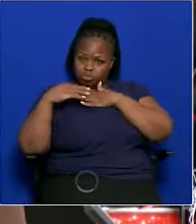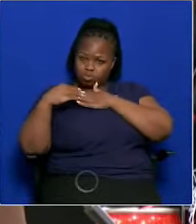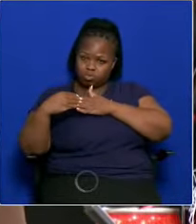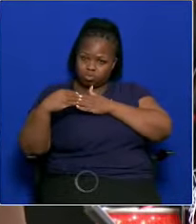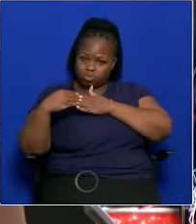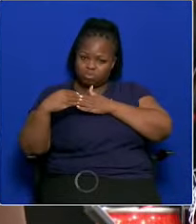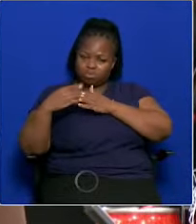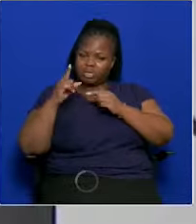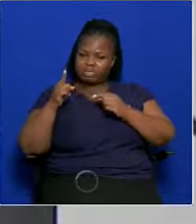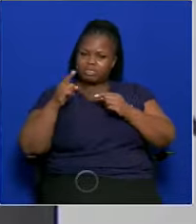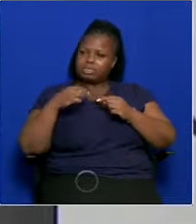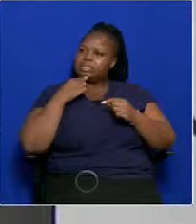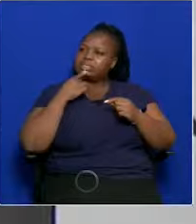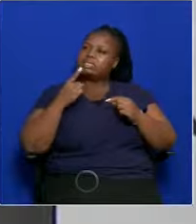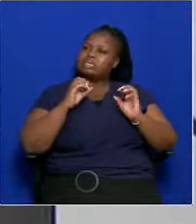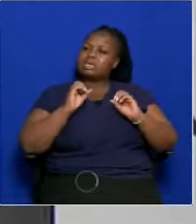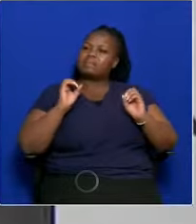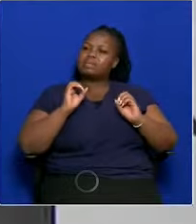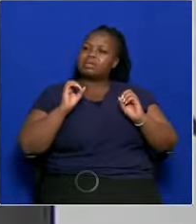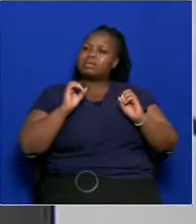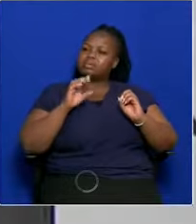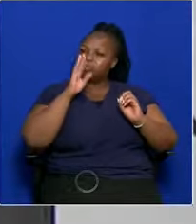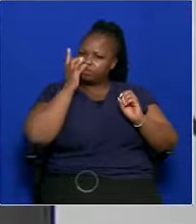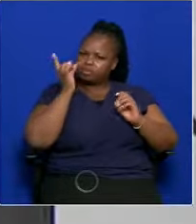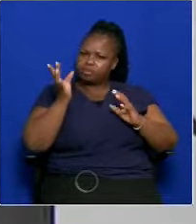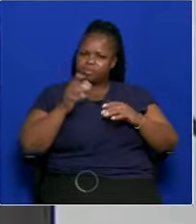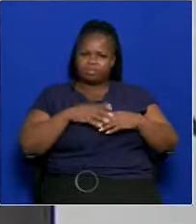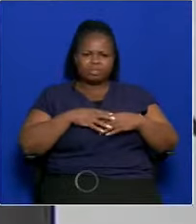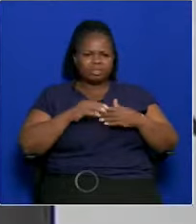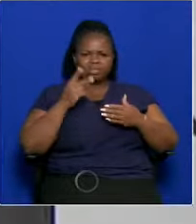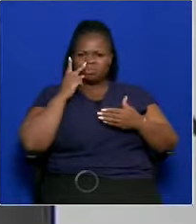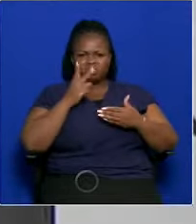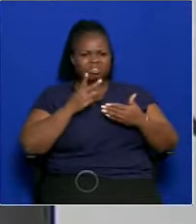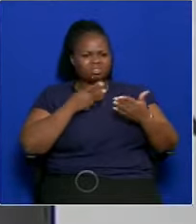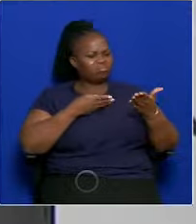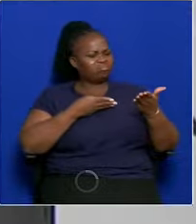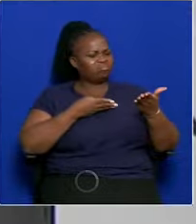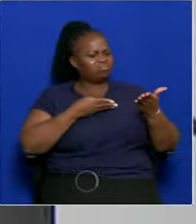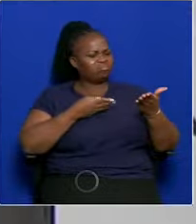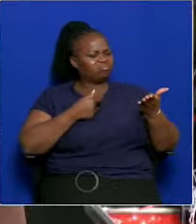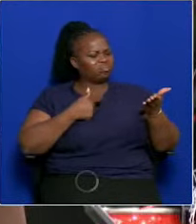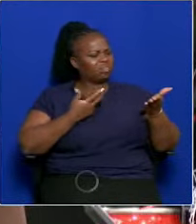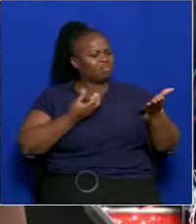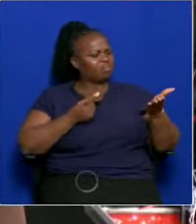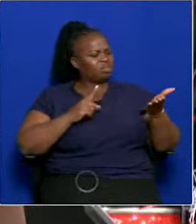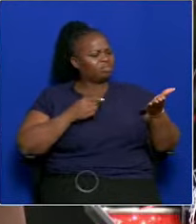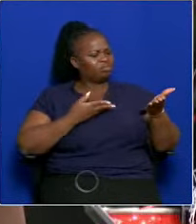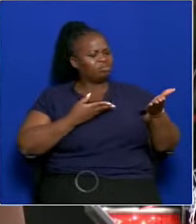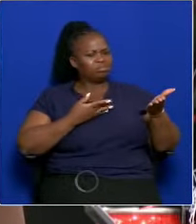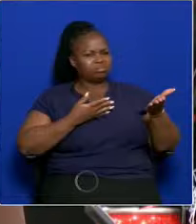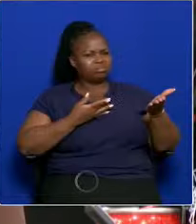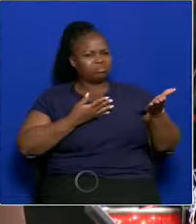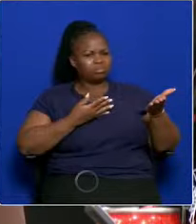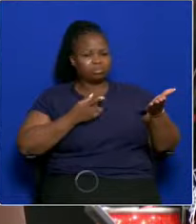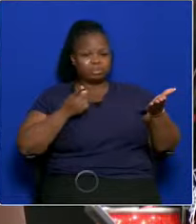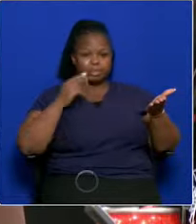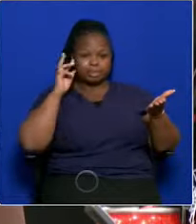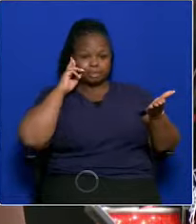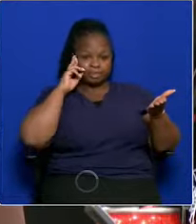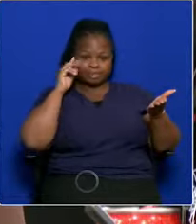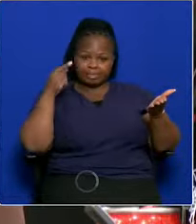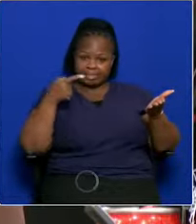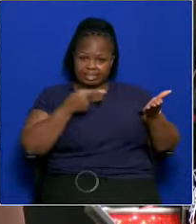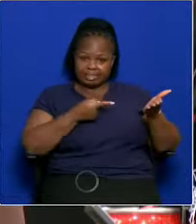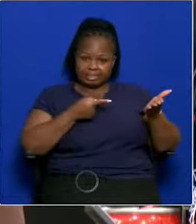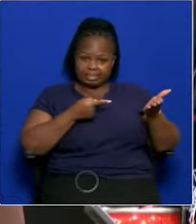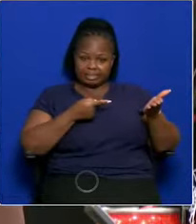comment? But I don't see the component which I had here. Remember, this was a